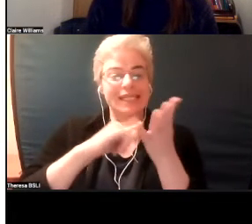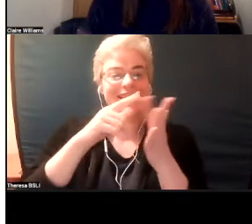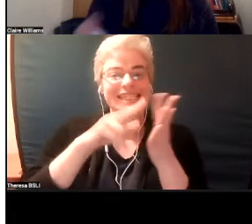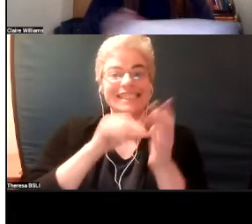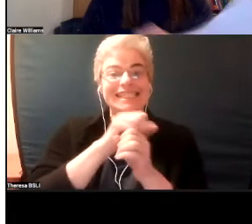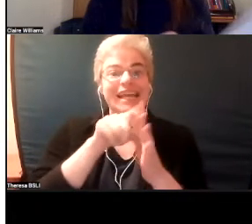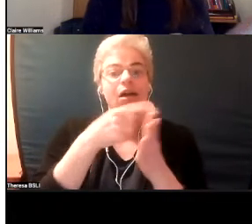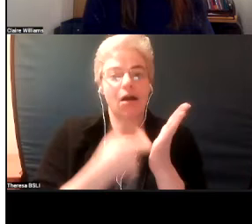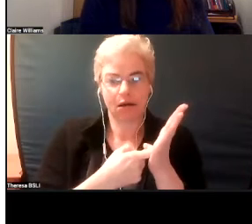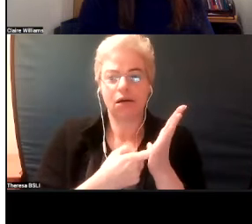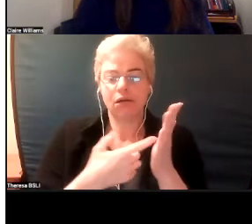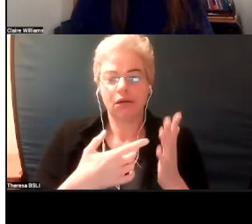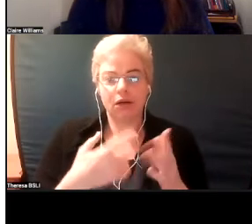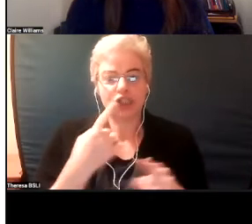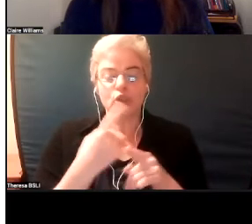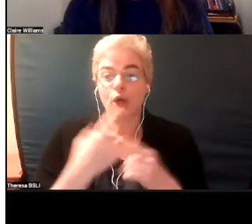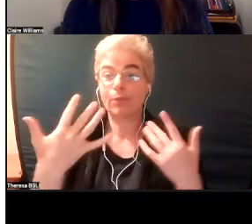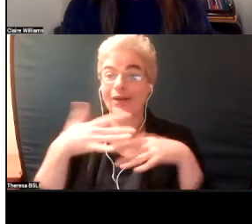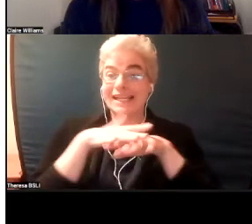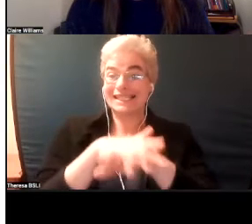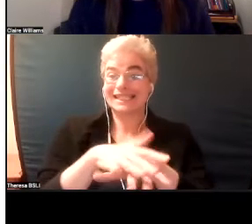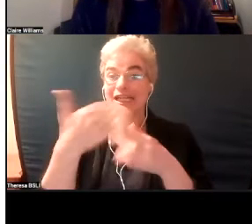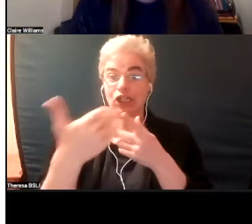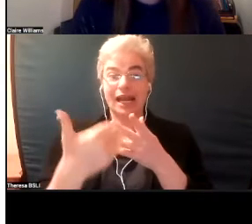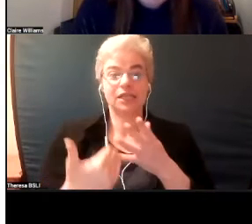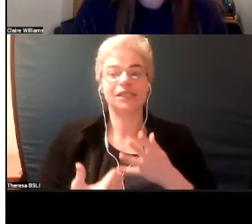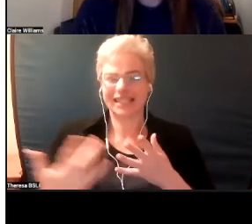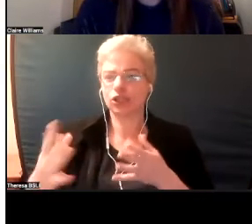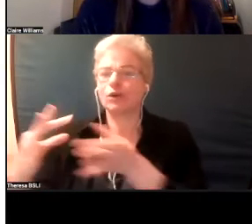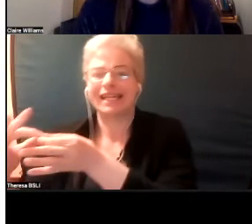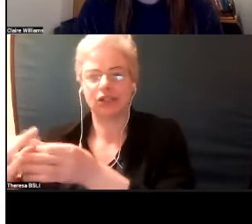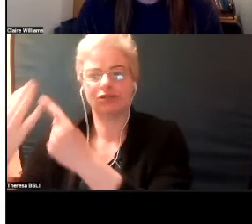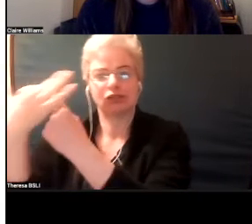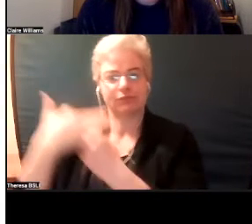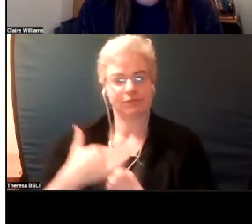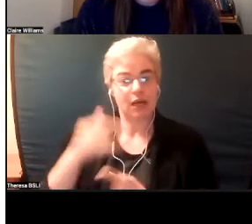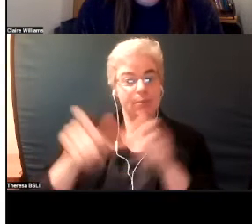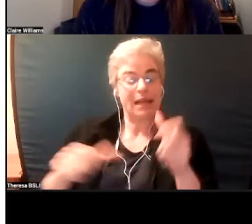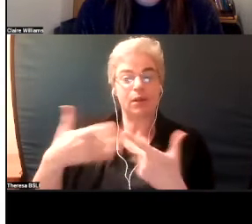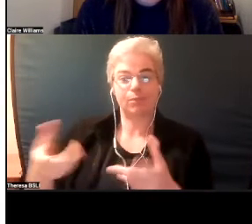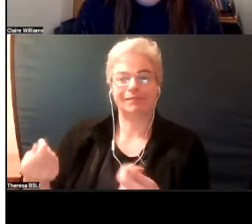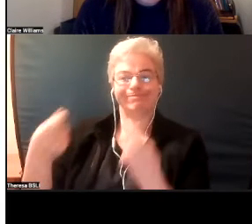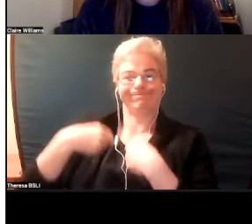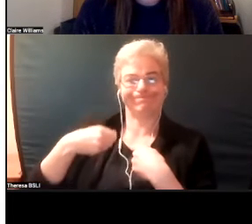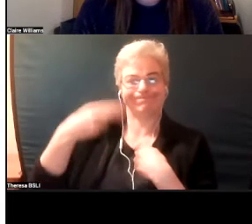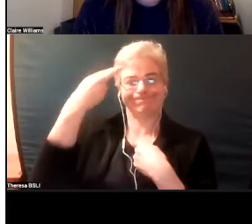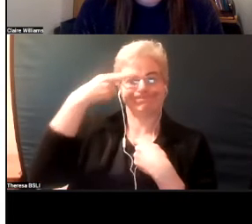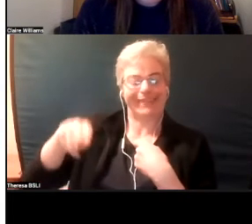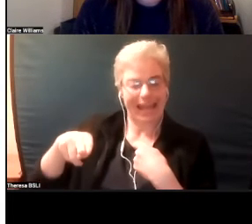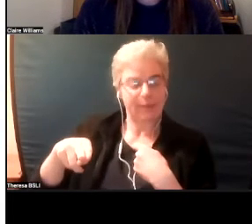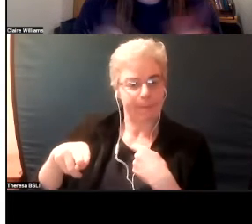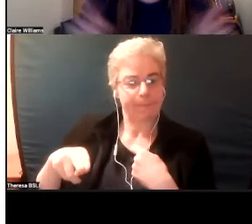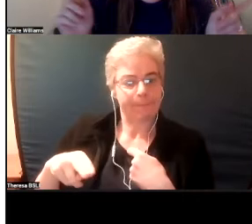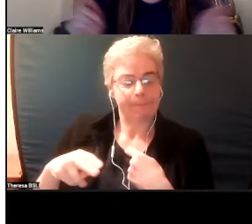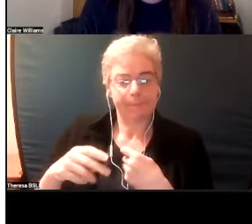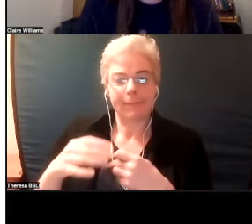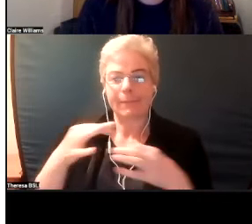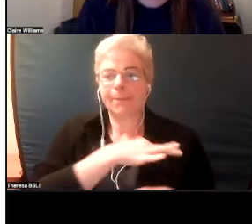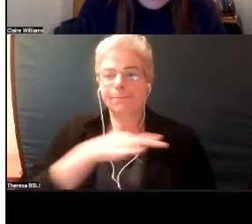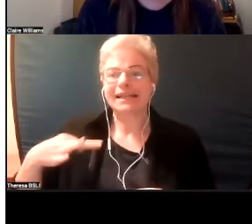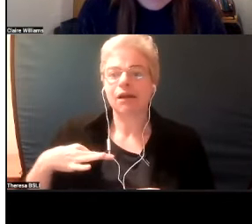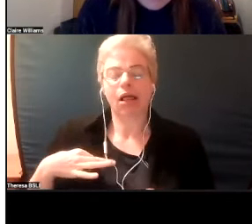therefore, of course, issues concerning discrimination for people who have been given medical diagnoses of neurodevelopment